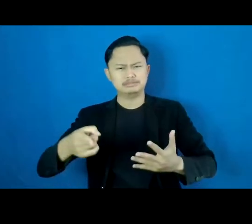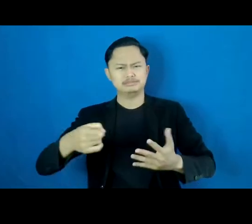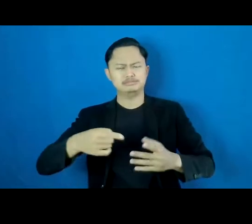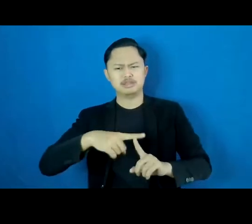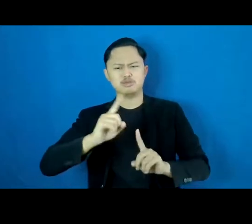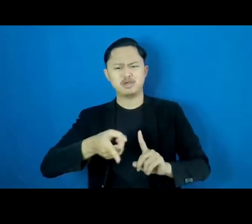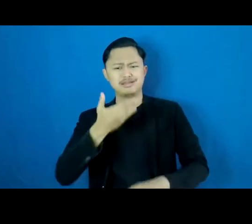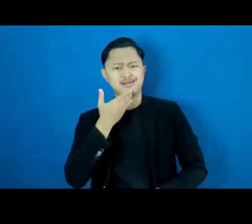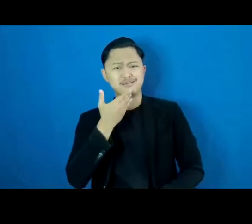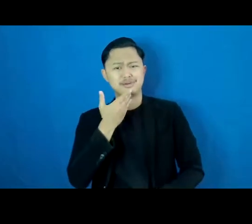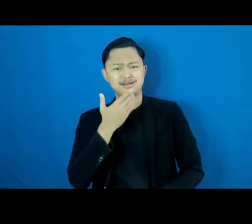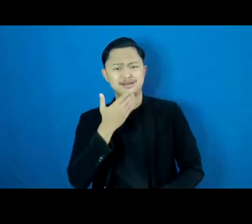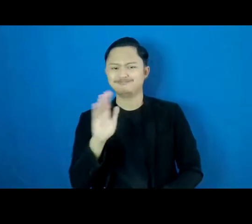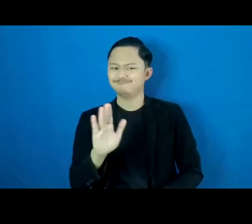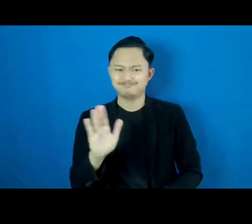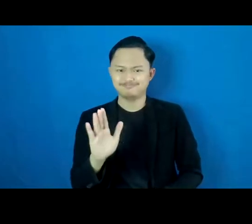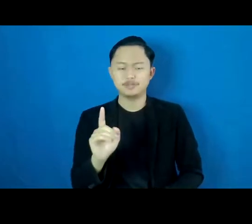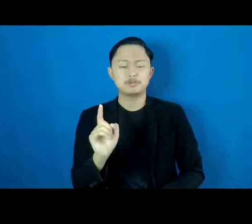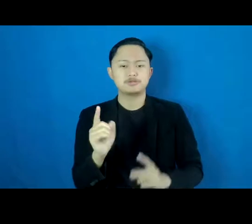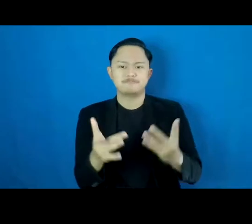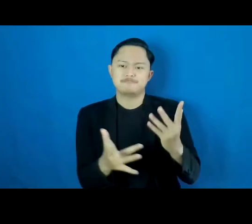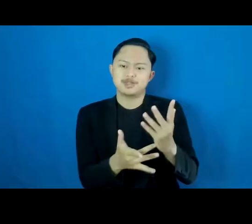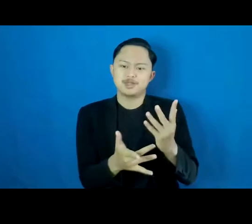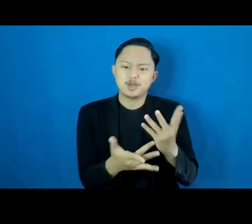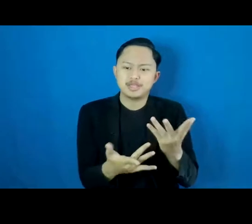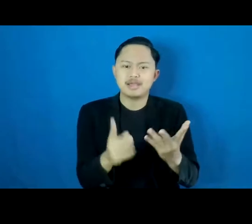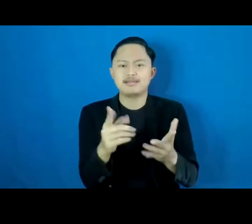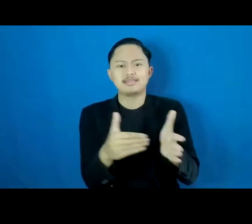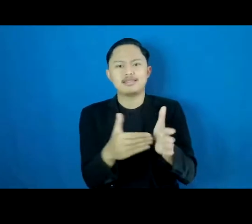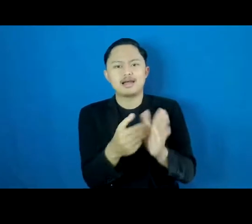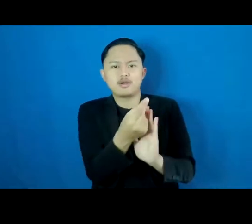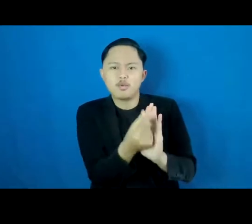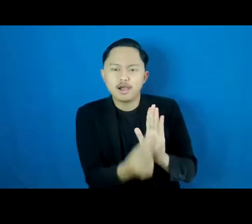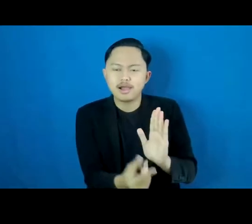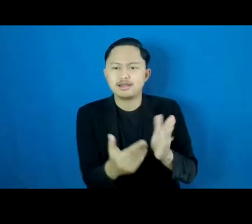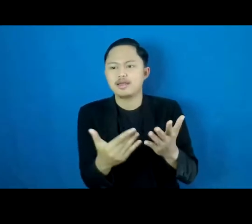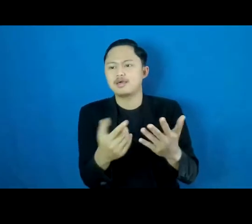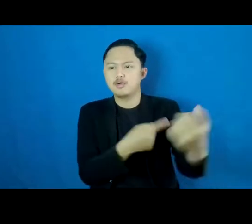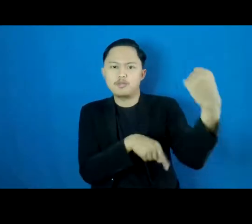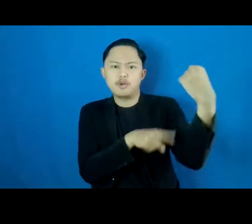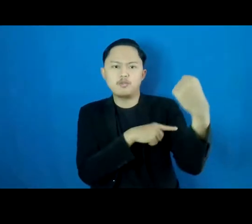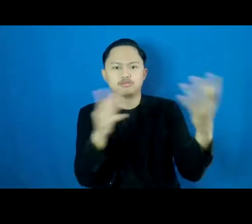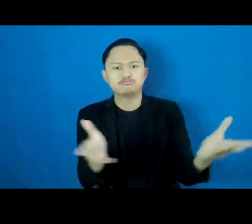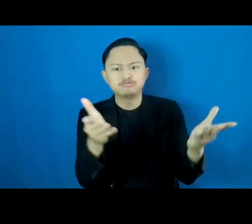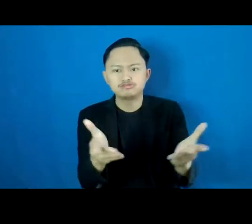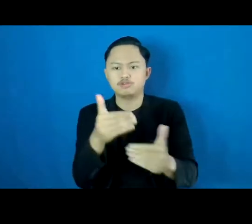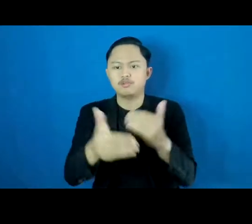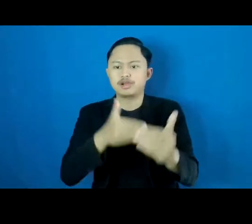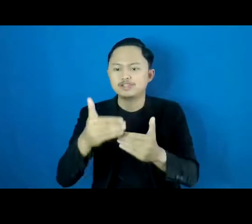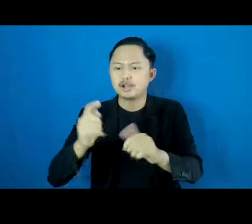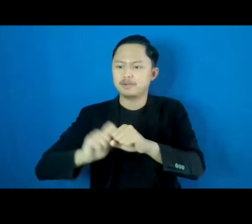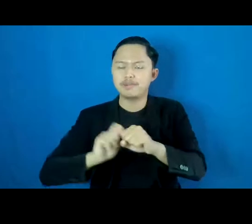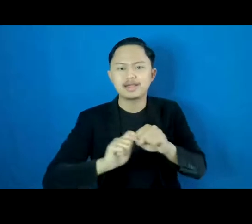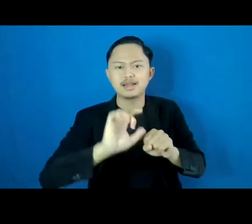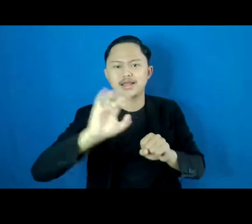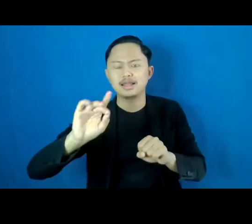since it involves new technologies, new financing challenges, as well as new capacity to build in the operation and maintenance. But thanks